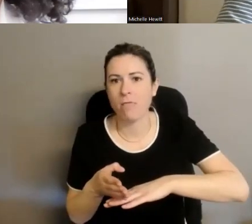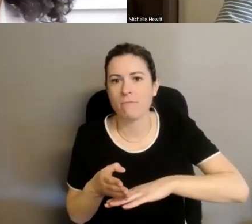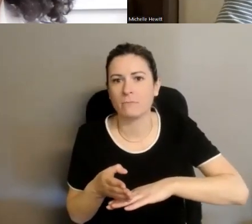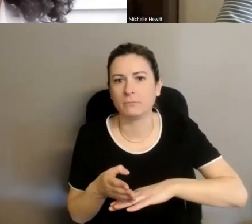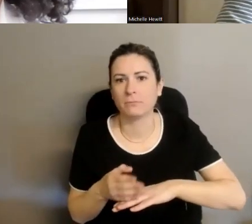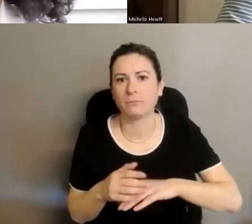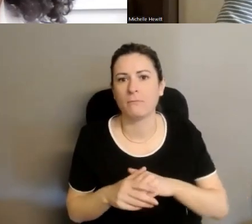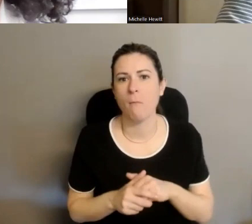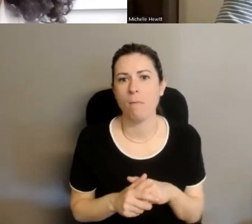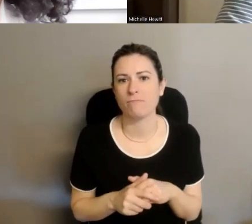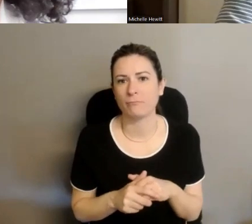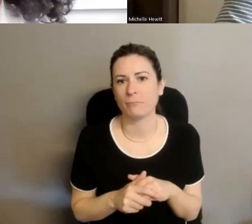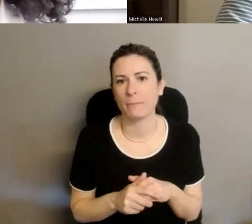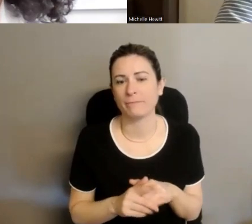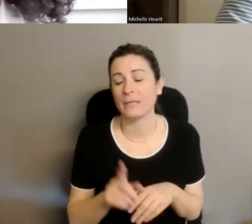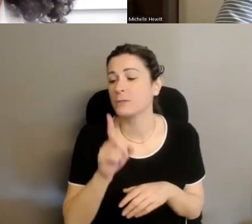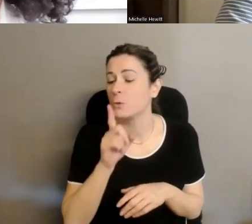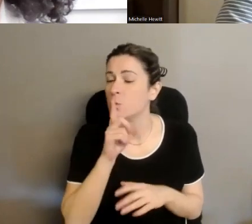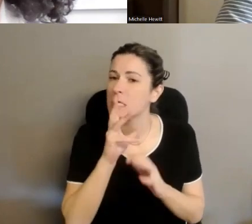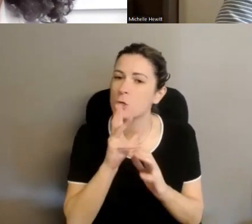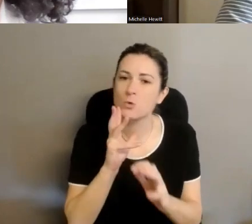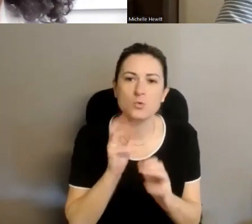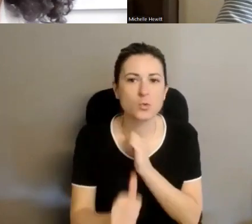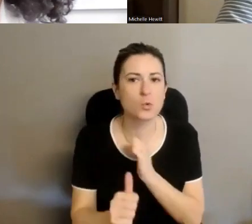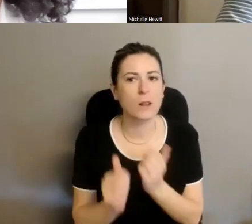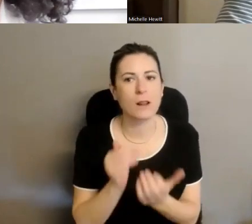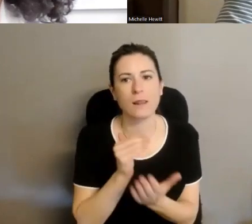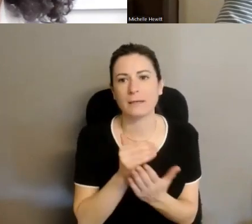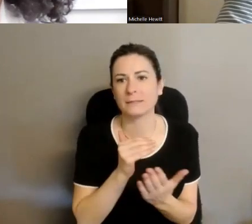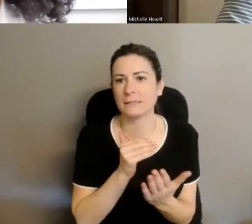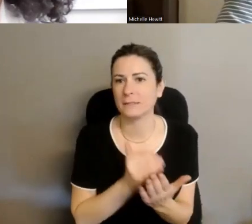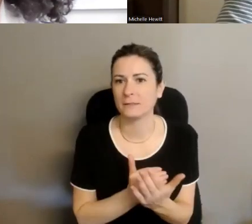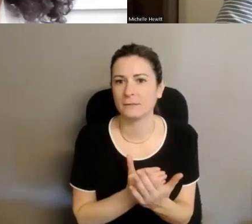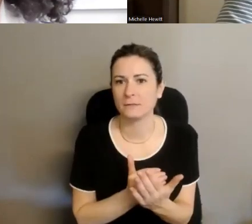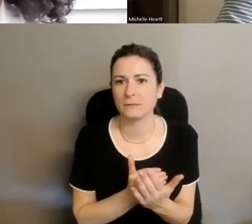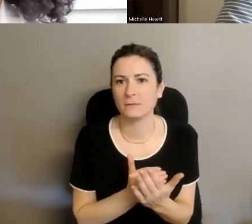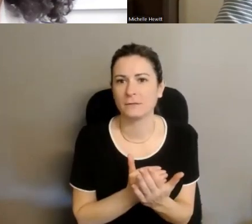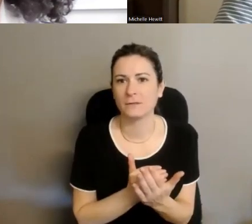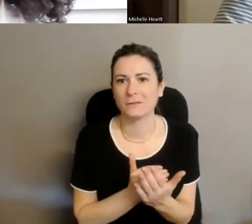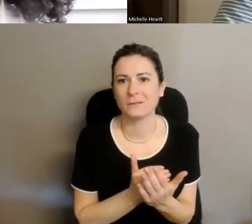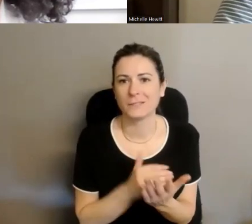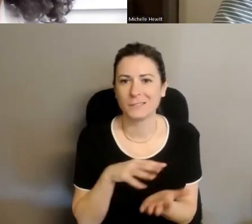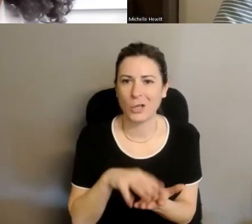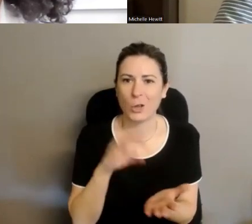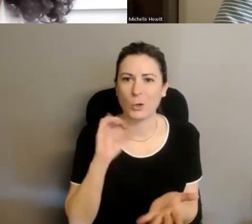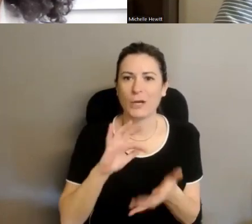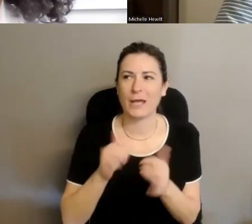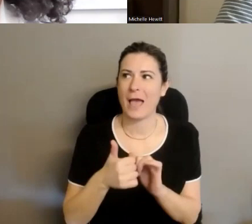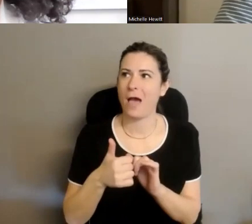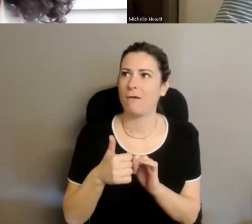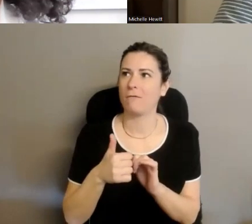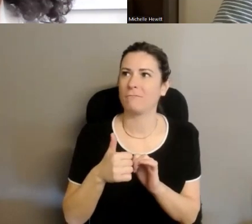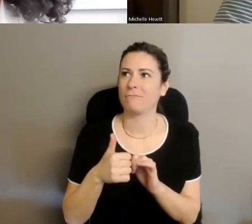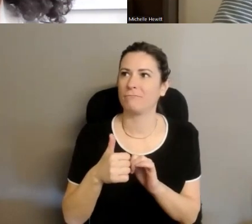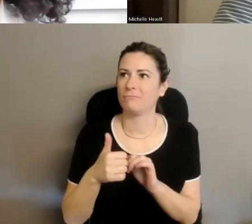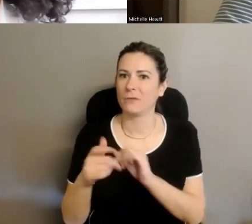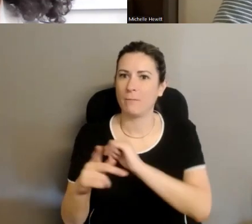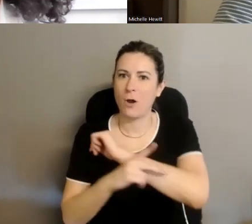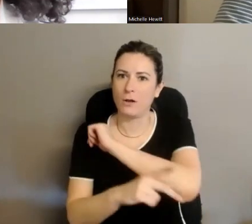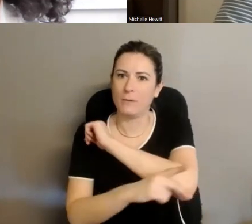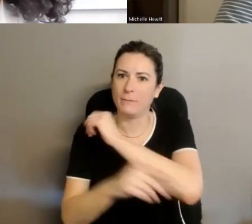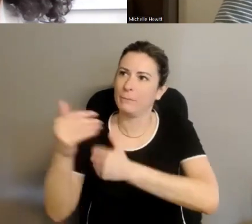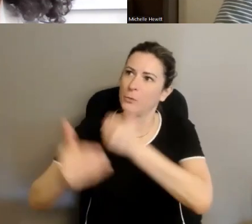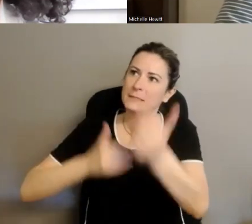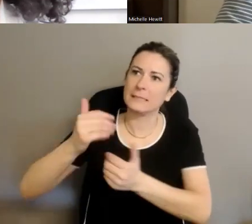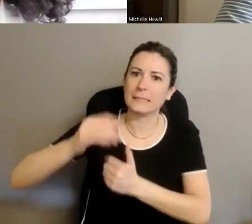very cruel lesson in, you know, in how our parliamentary democracy works at the moment, because we are